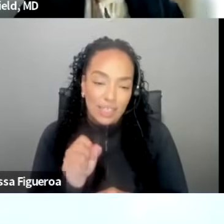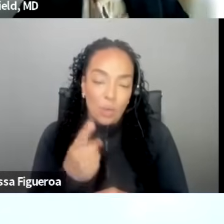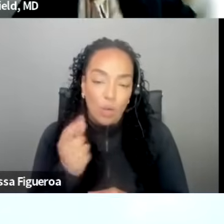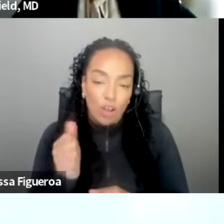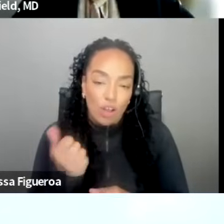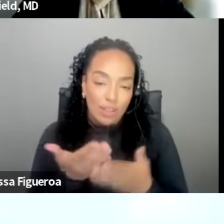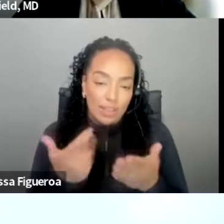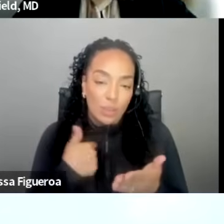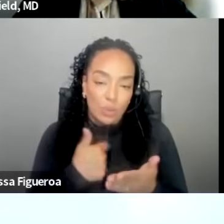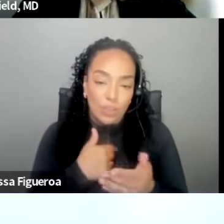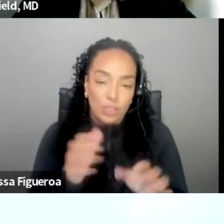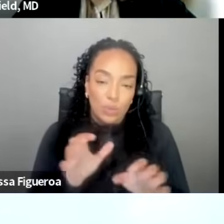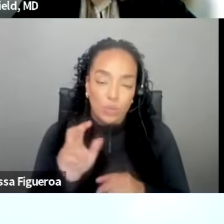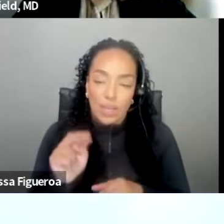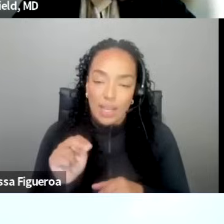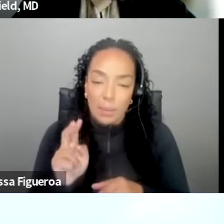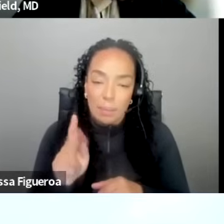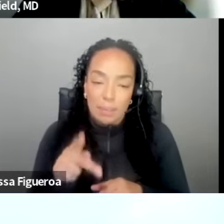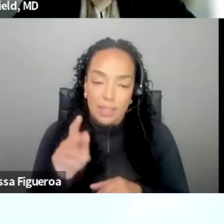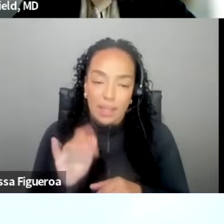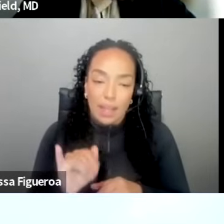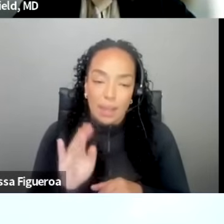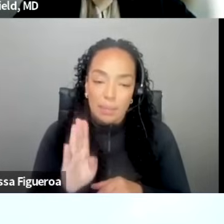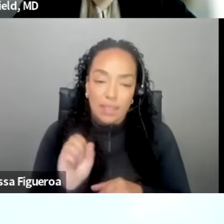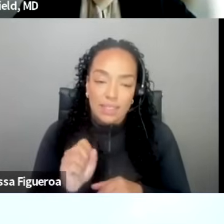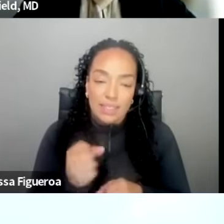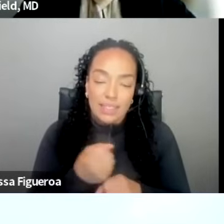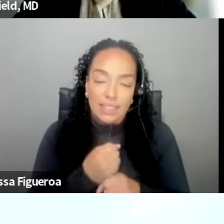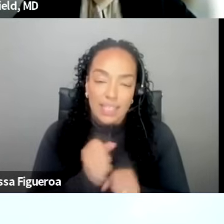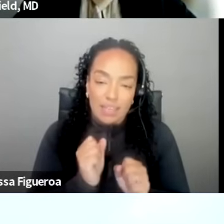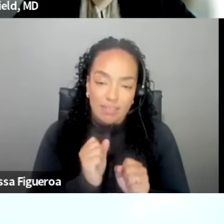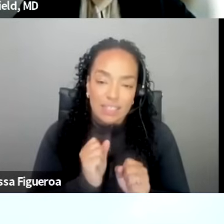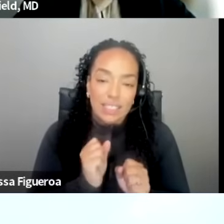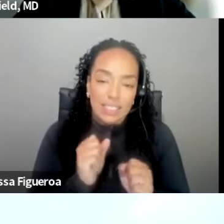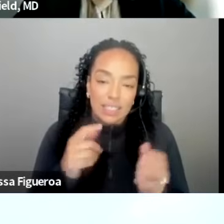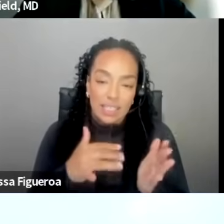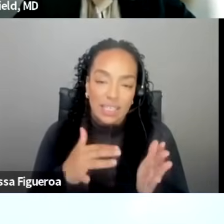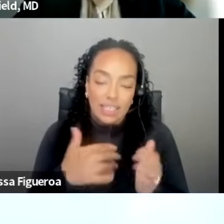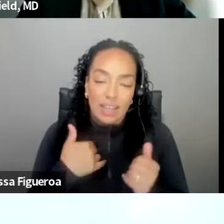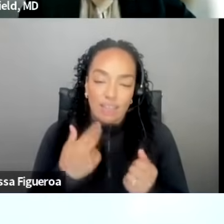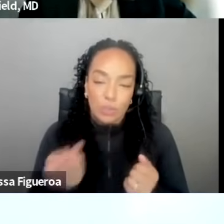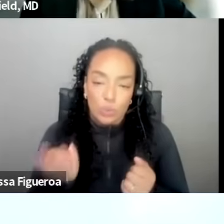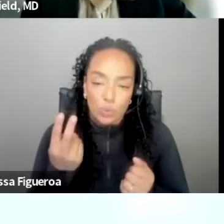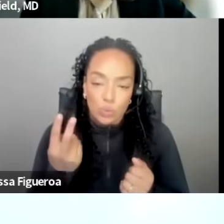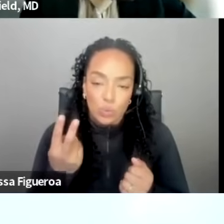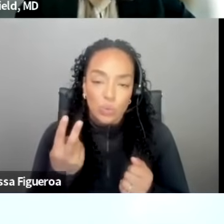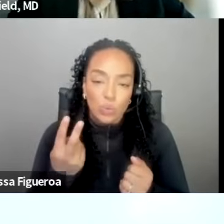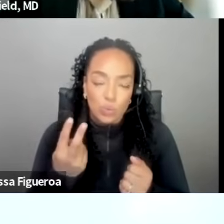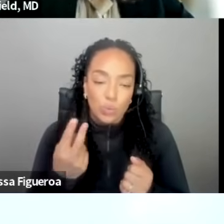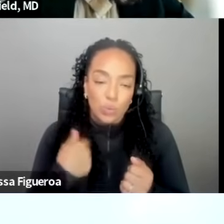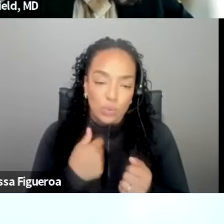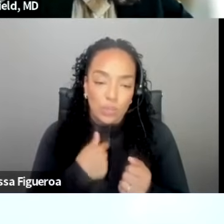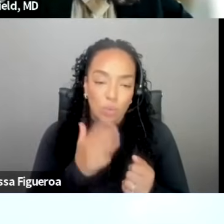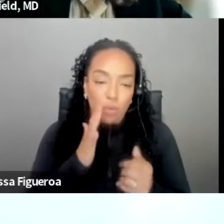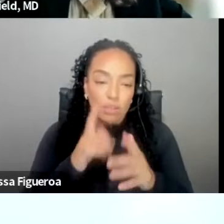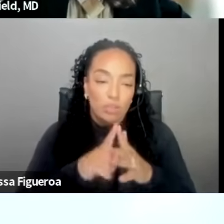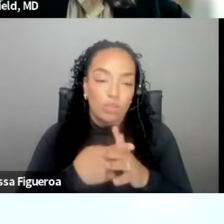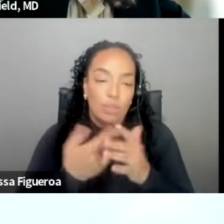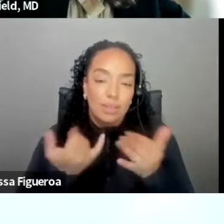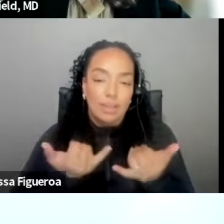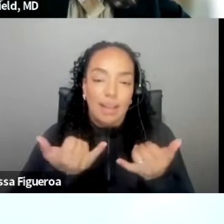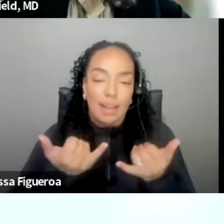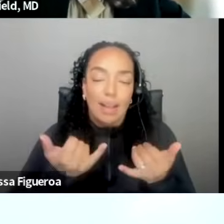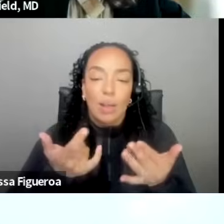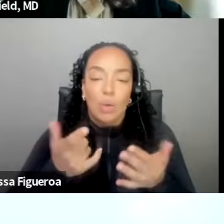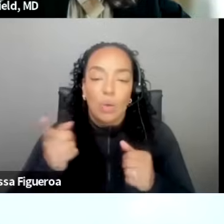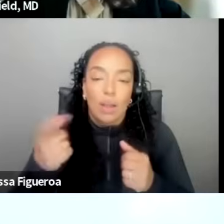part of the NPIVS is safety and immunogenicity studies. So we do have 2 studies that we're supporting right now. Those are being carried